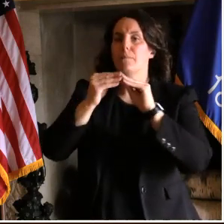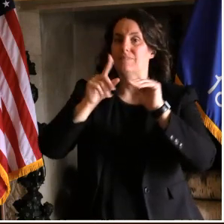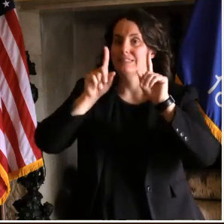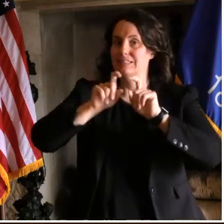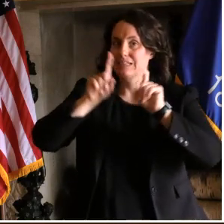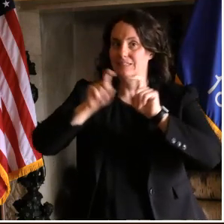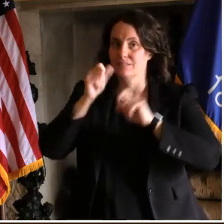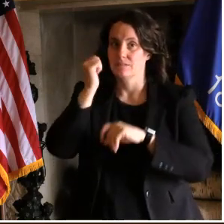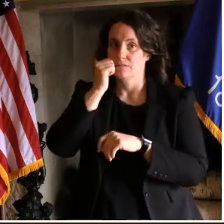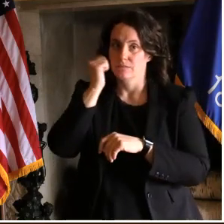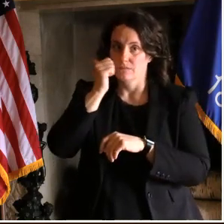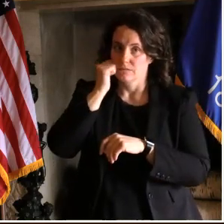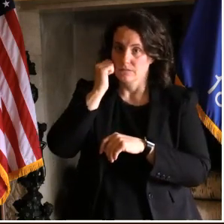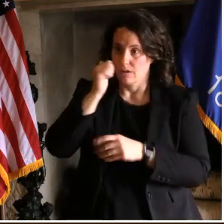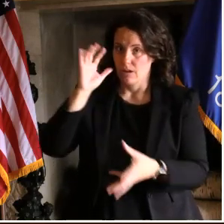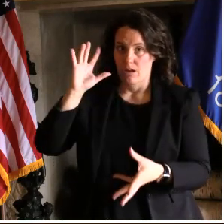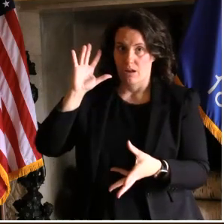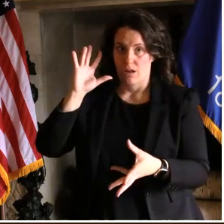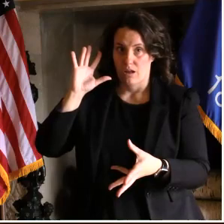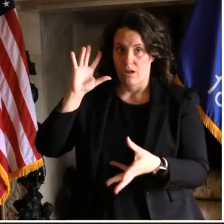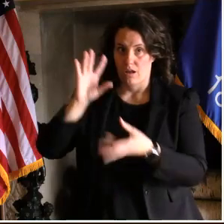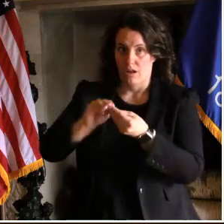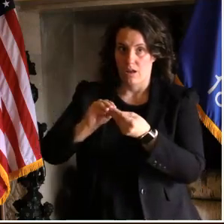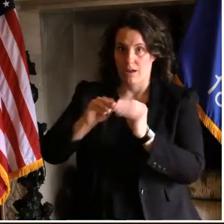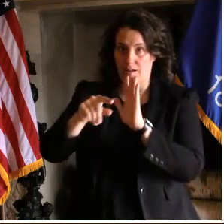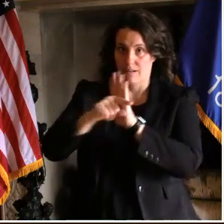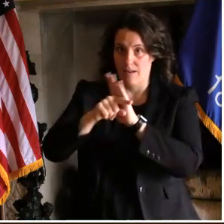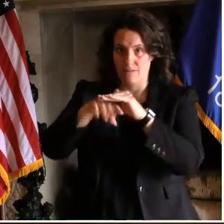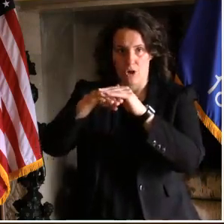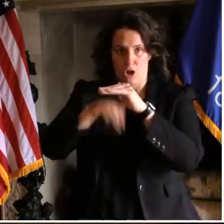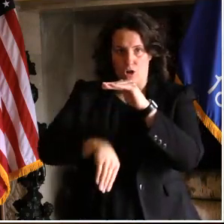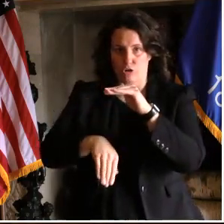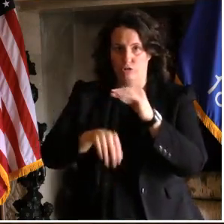the first time. Is that an indication of the testing supply?